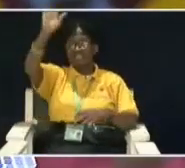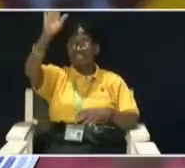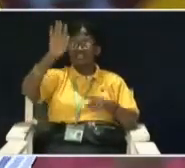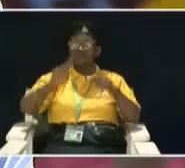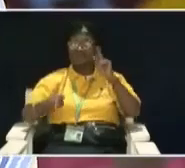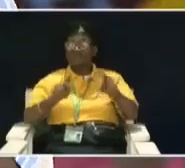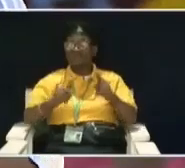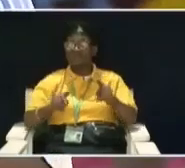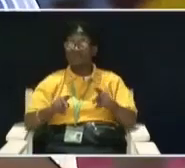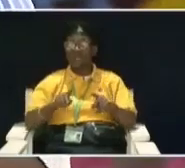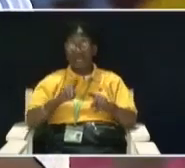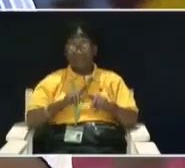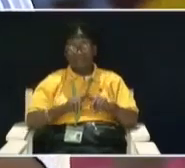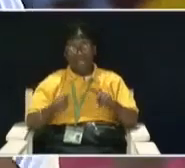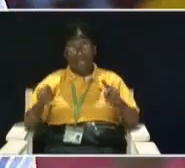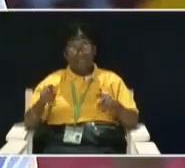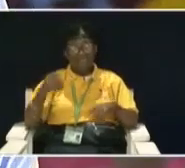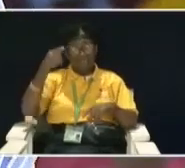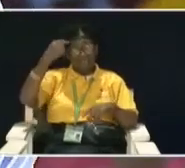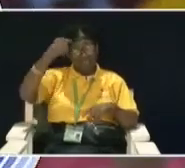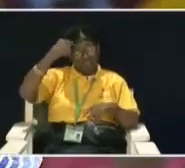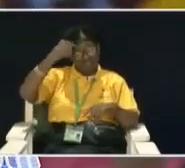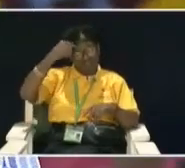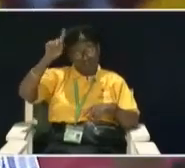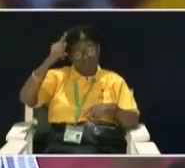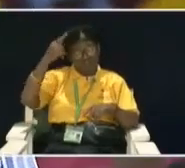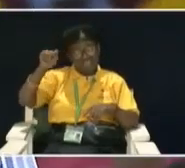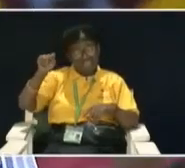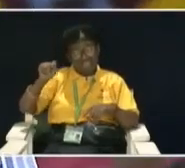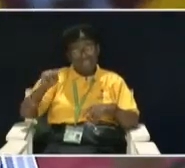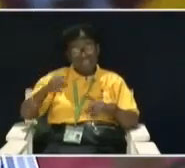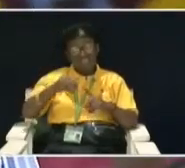But for the special shielding of God,